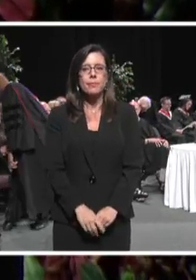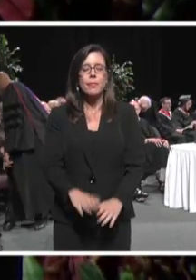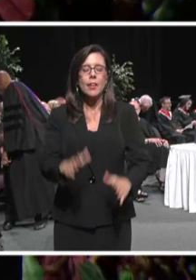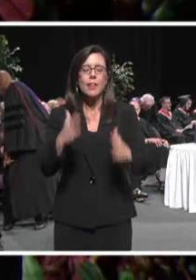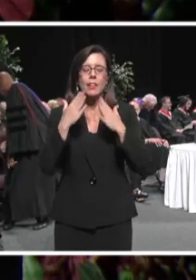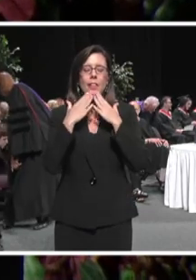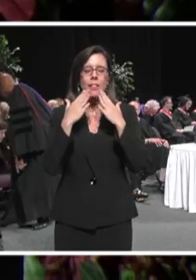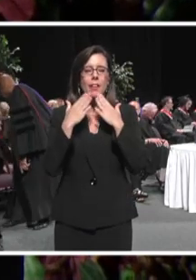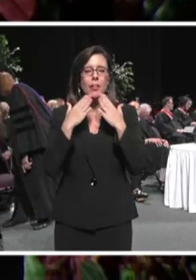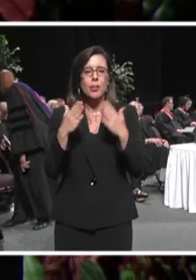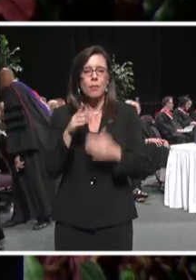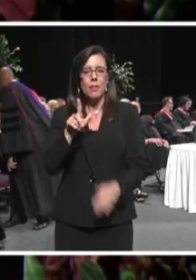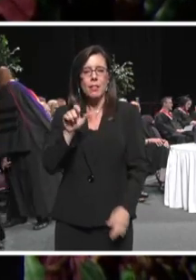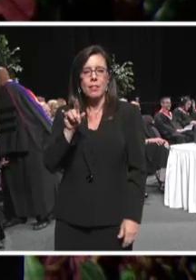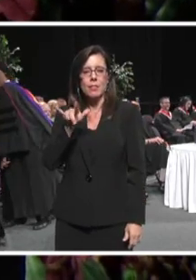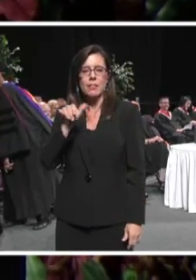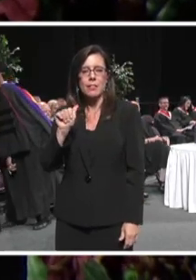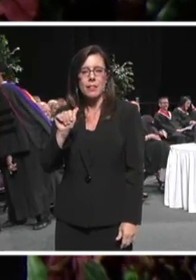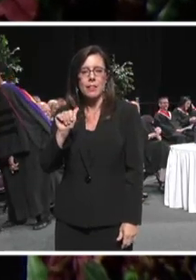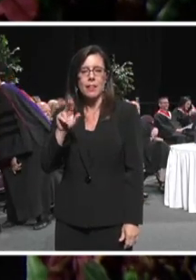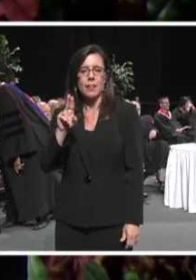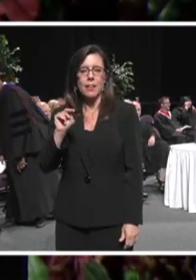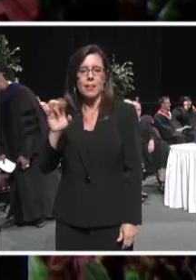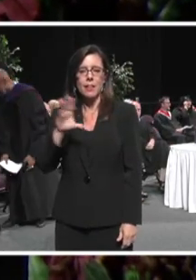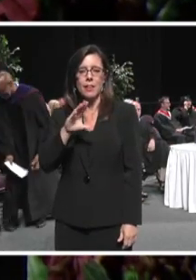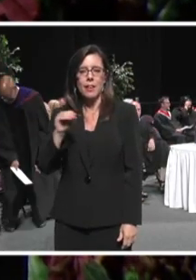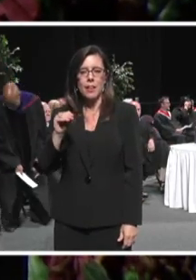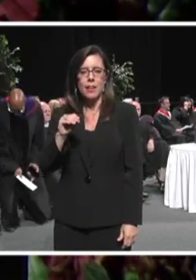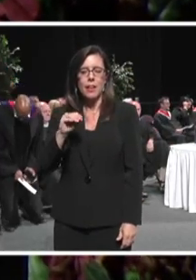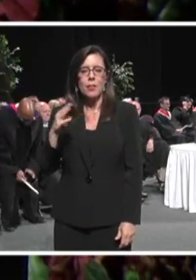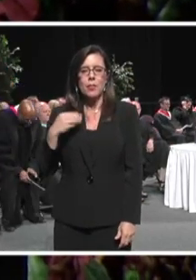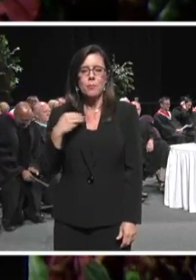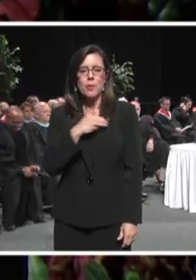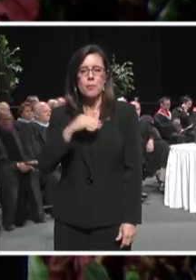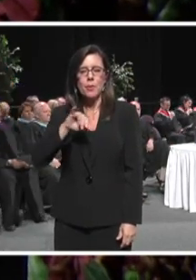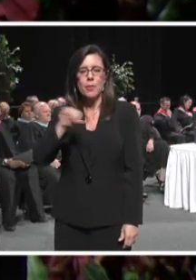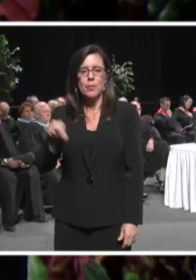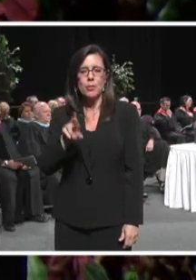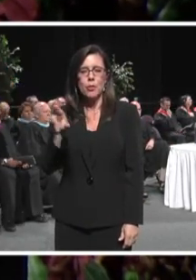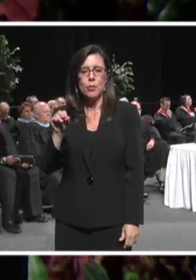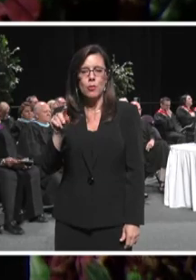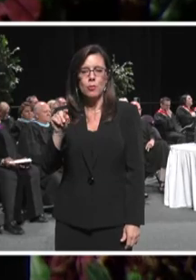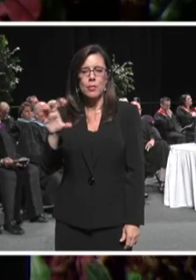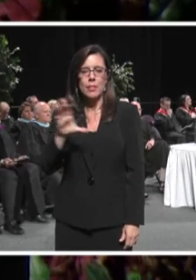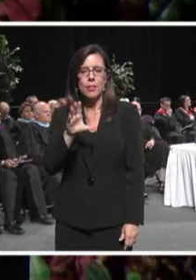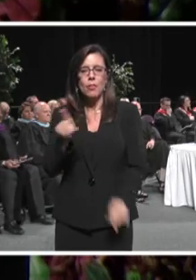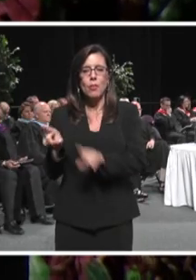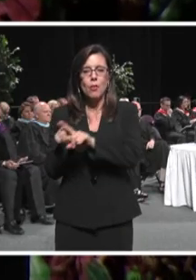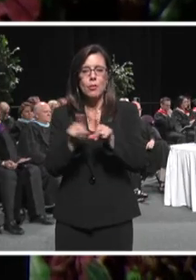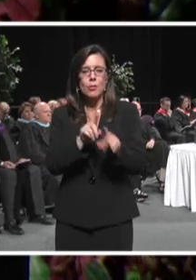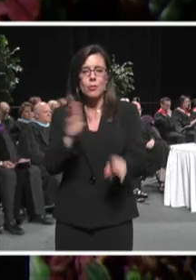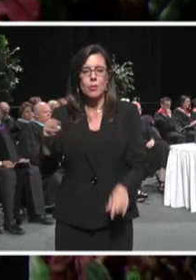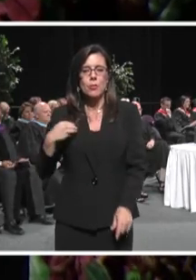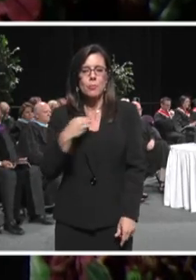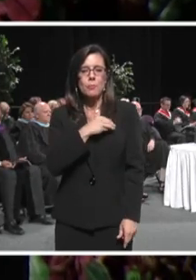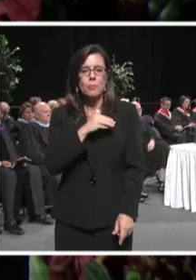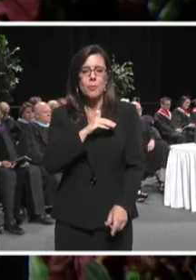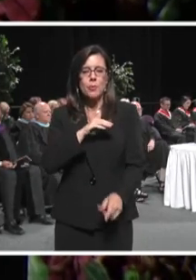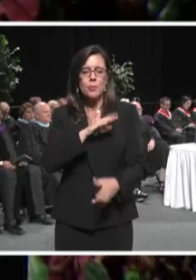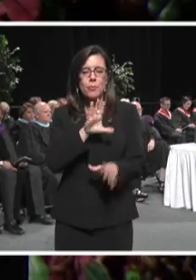Thank you, Leslie Ann Abood, and members of the Air Force Junior ROTC, and members of the choir